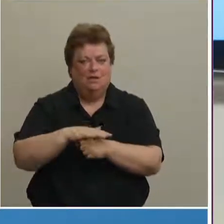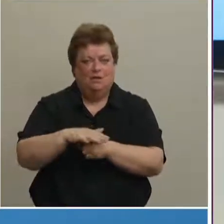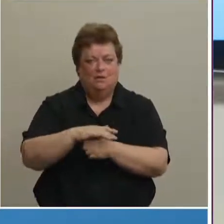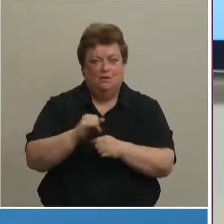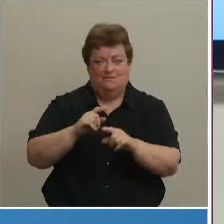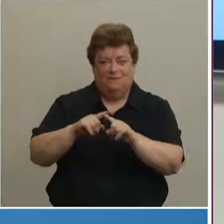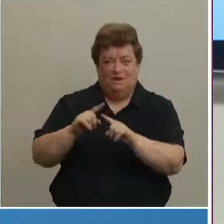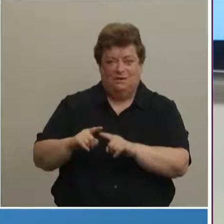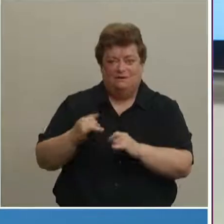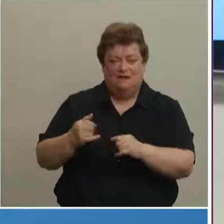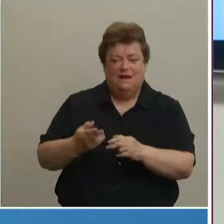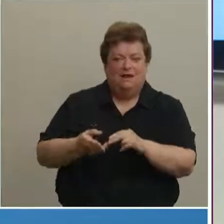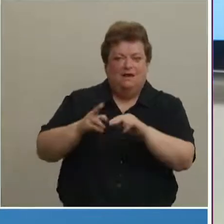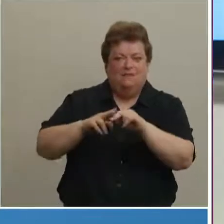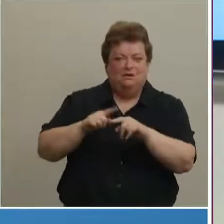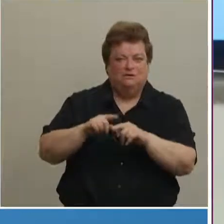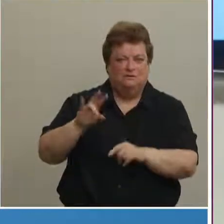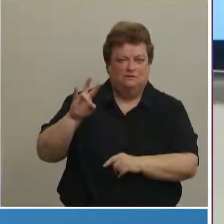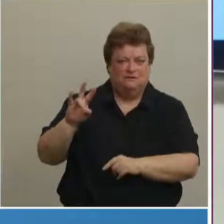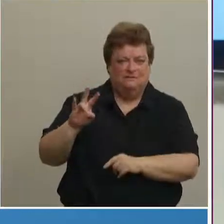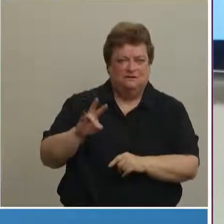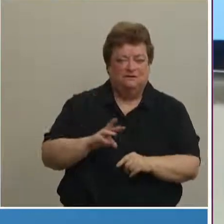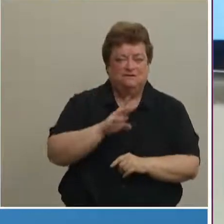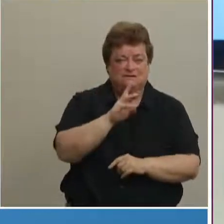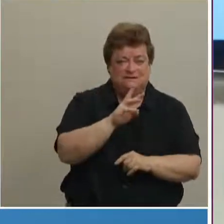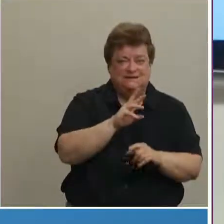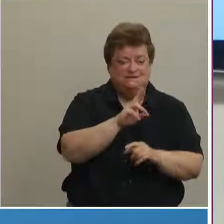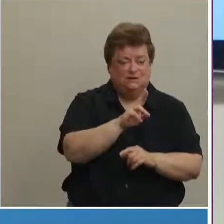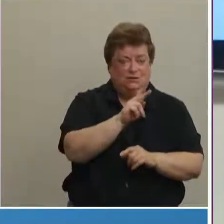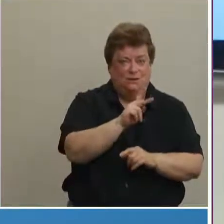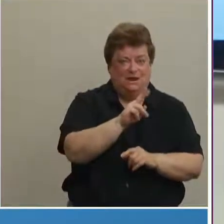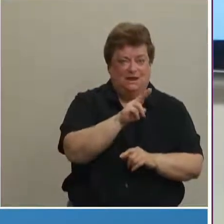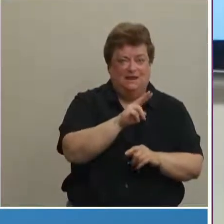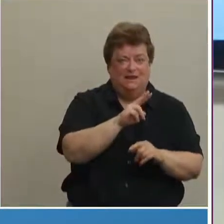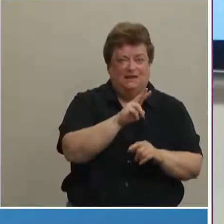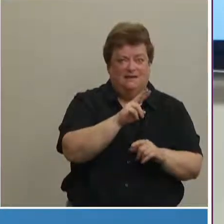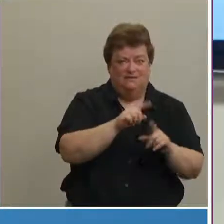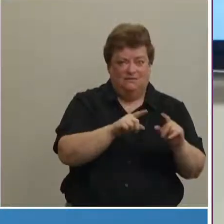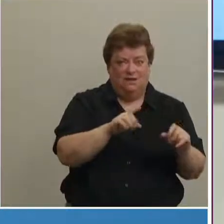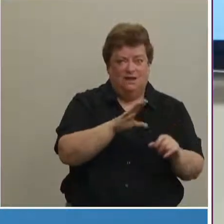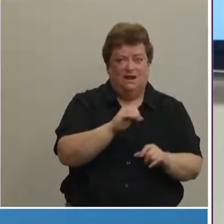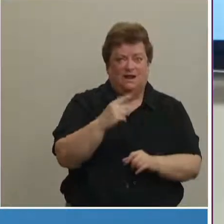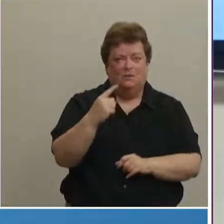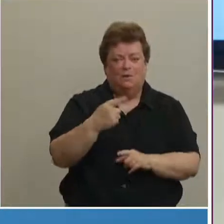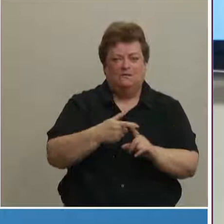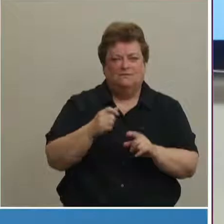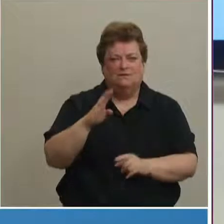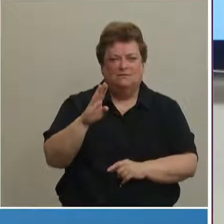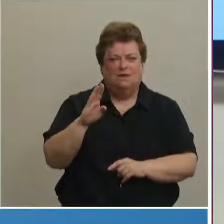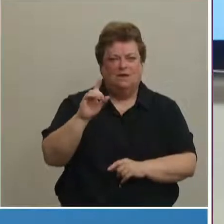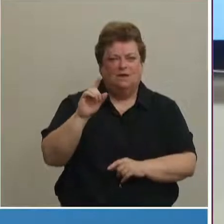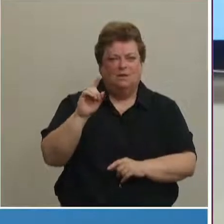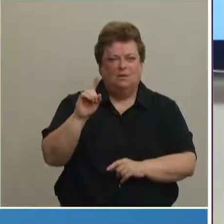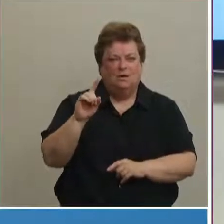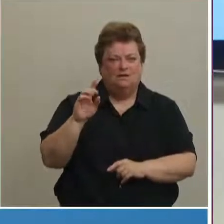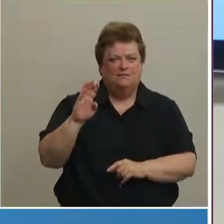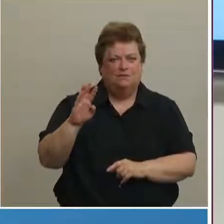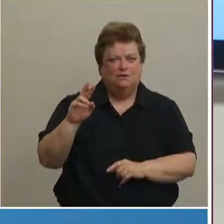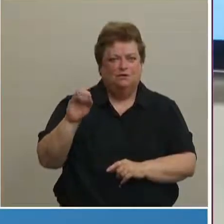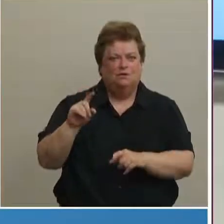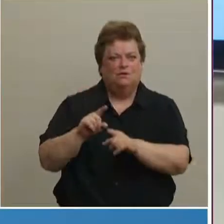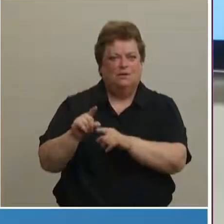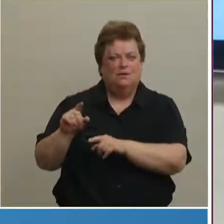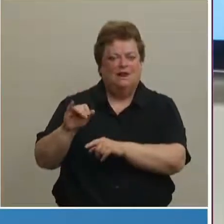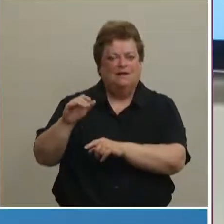is now up to 7, 6 cases of the UK variant and 1 case of the B.1.429 variant, known